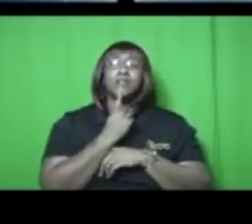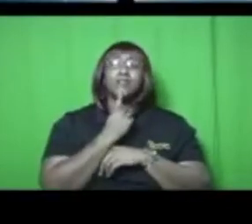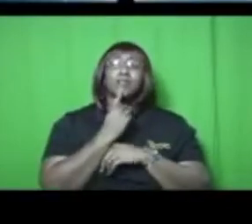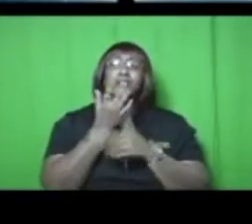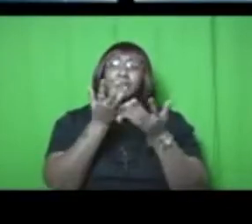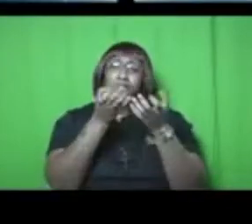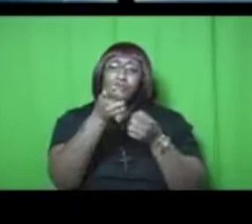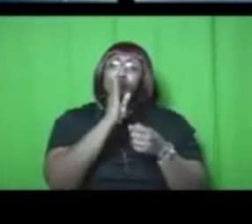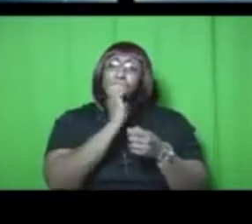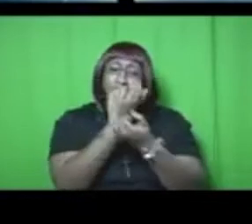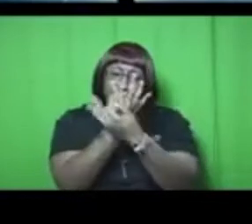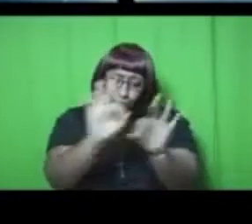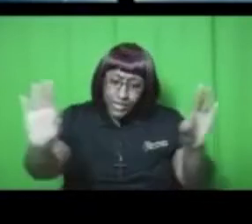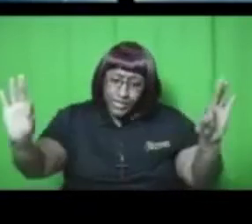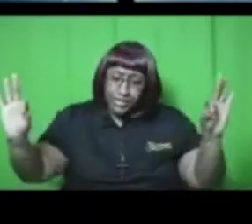be free.